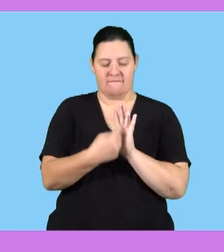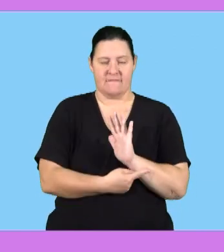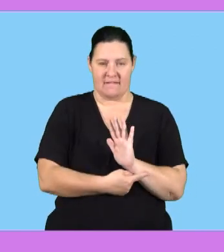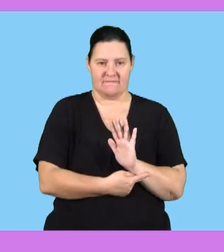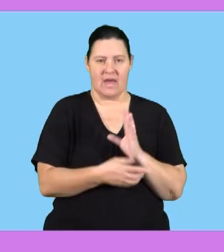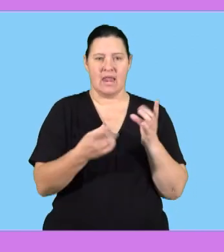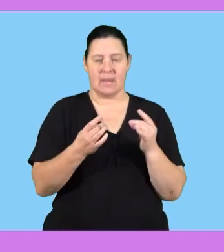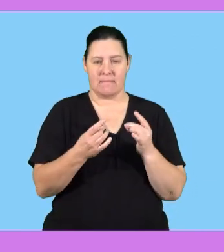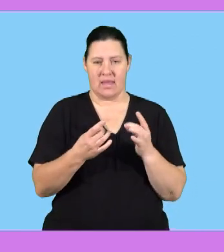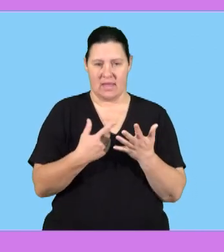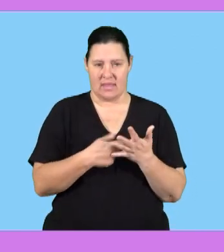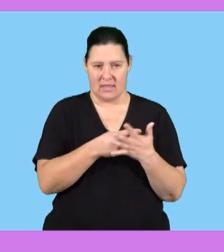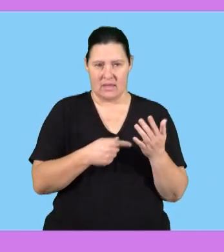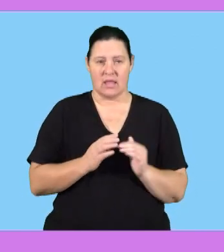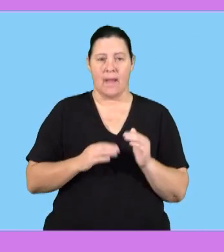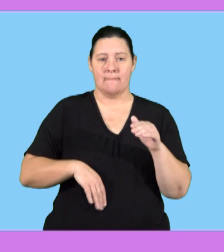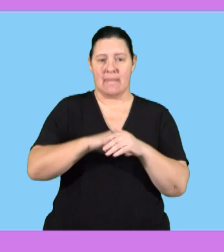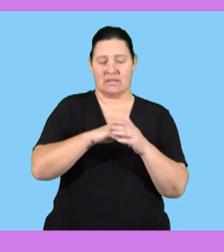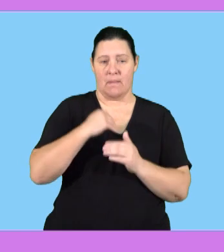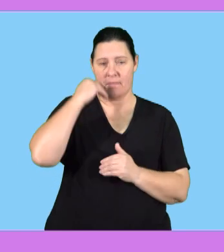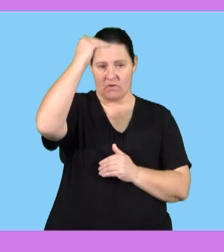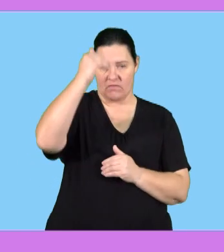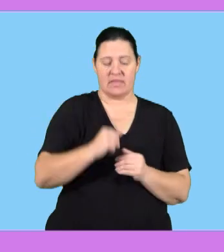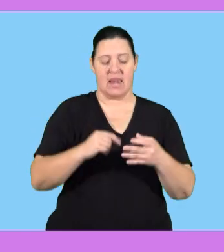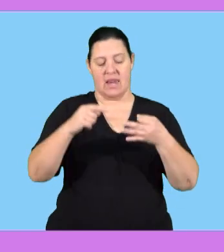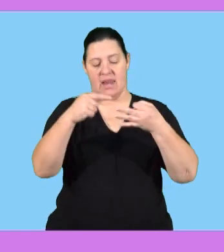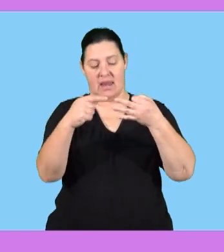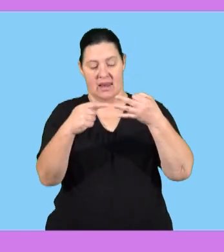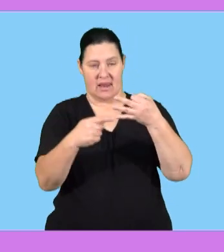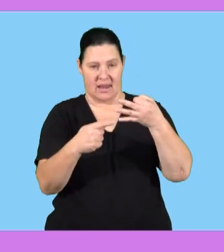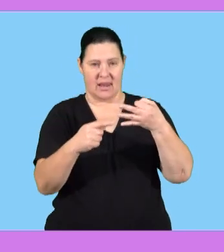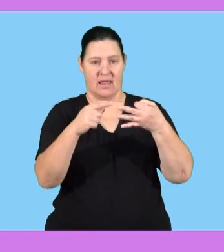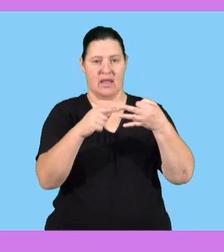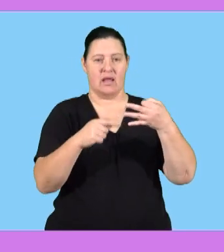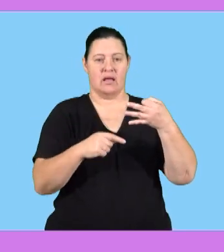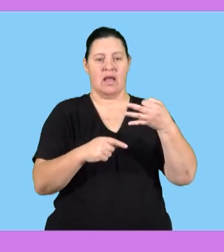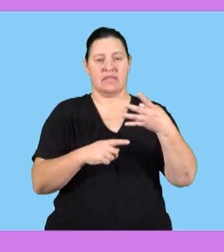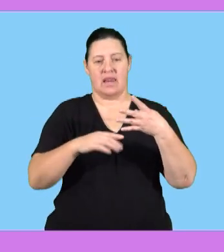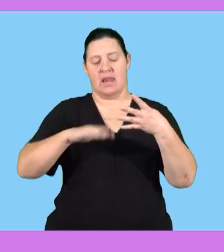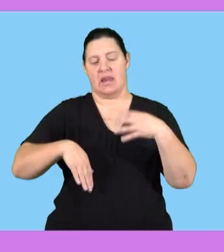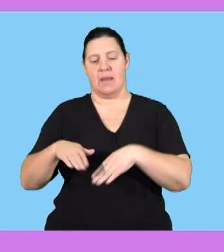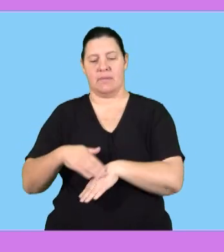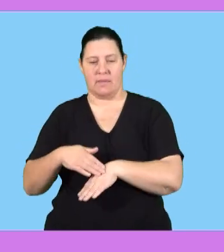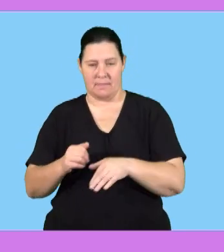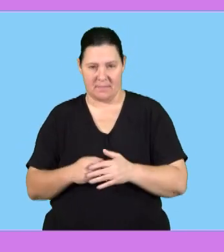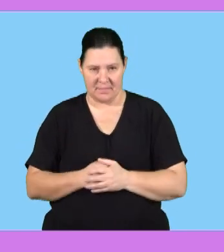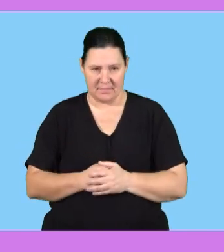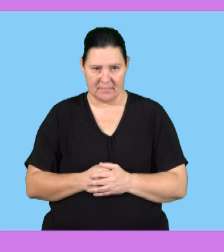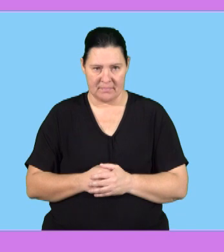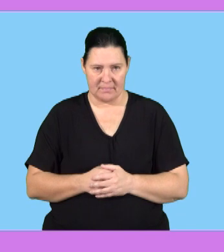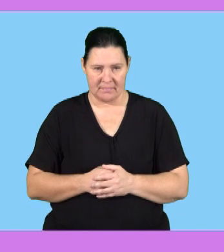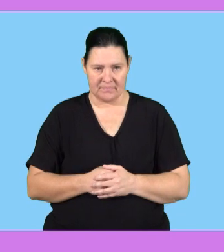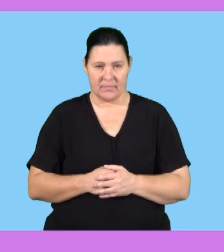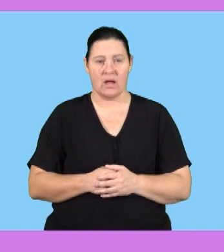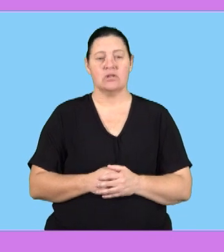the 5-number summary, our maximum, upper quartile, our median, a lower quartile, and minimum. Now in terms of